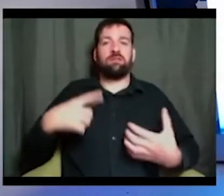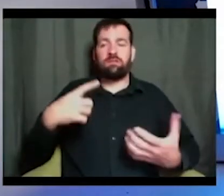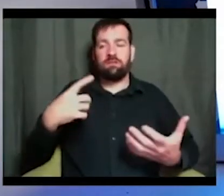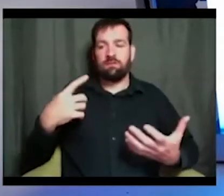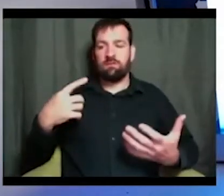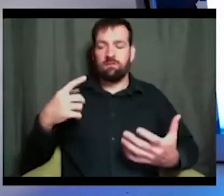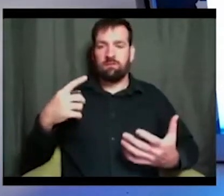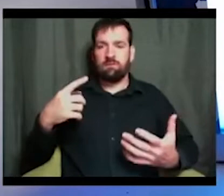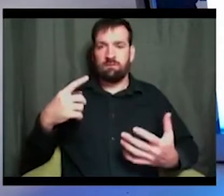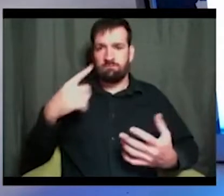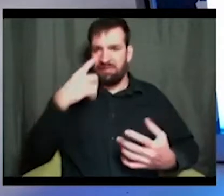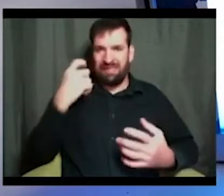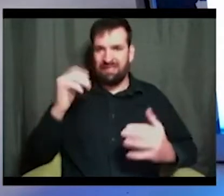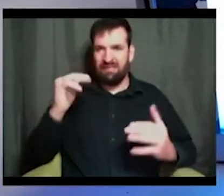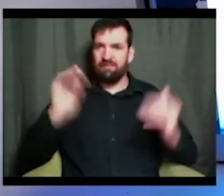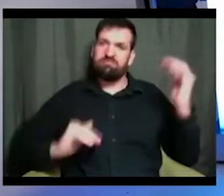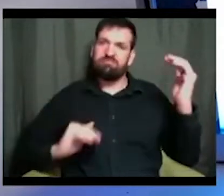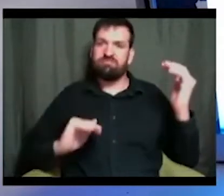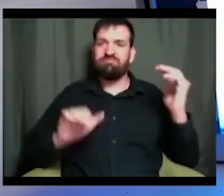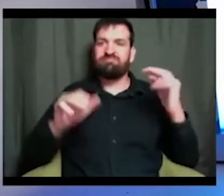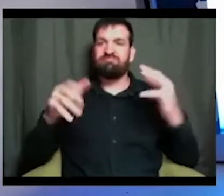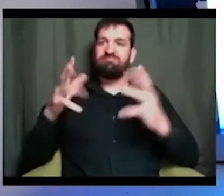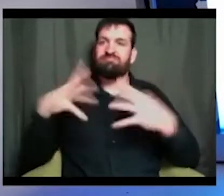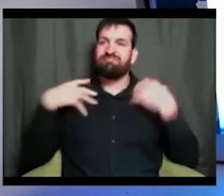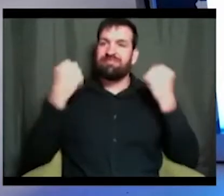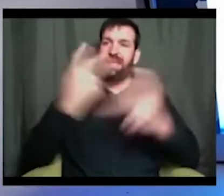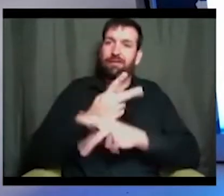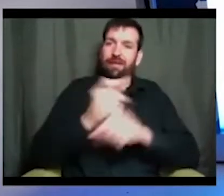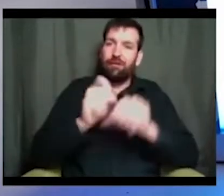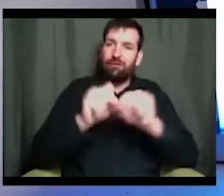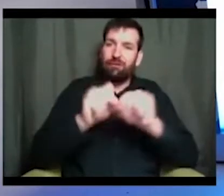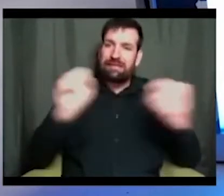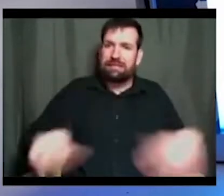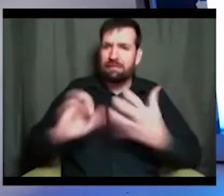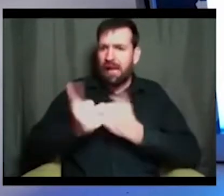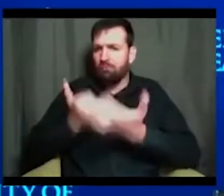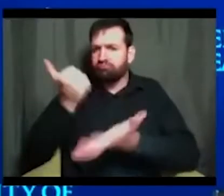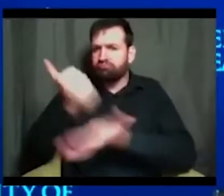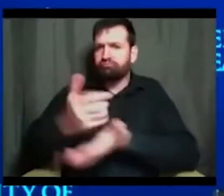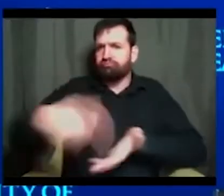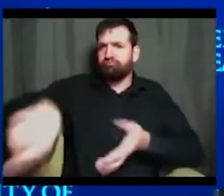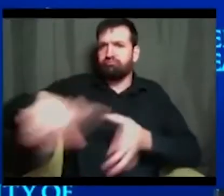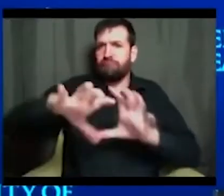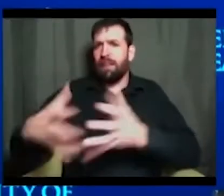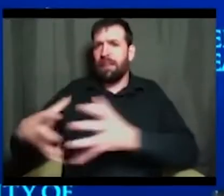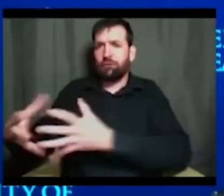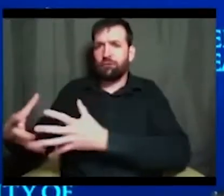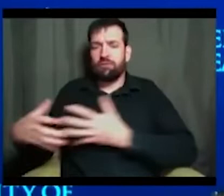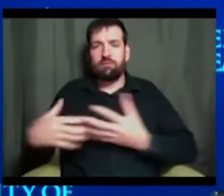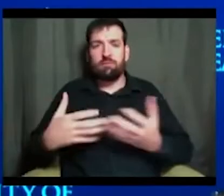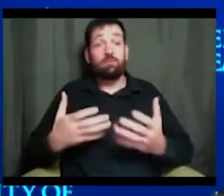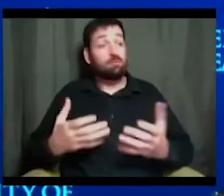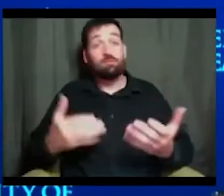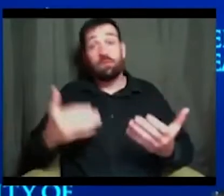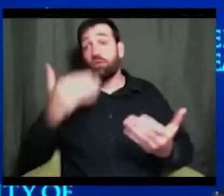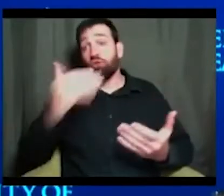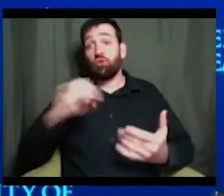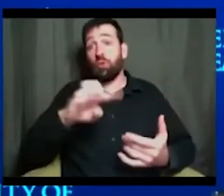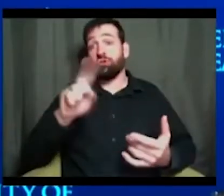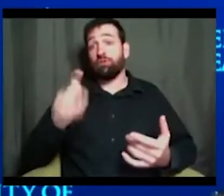disparities in healthcare and systems. And how can we help that population? And what insight do you have there? Yeah, that's a really good question.